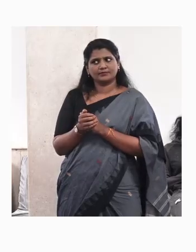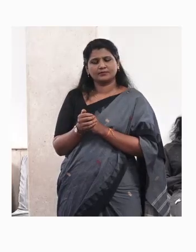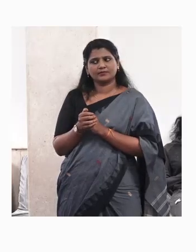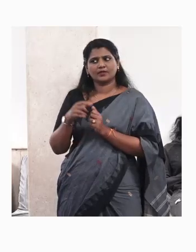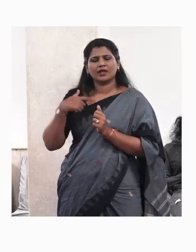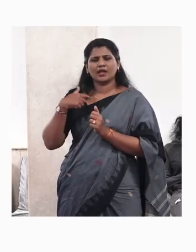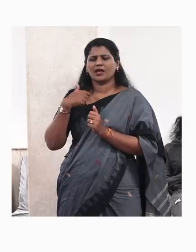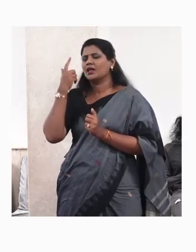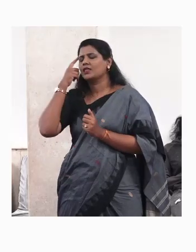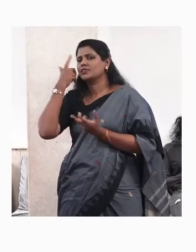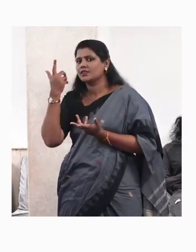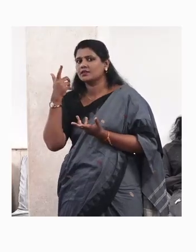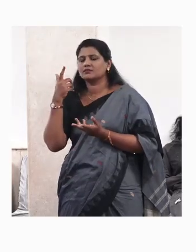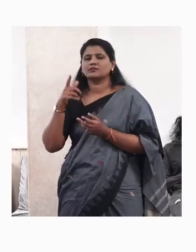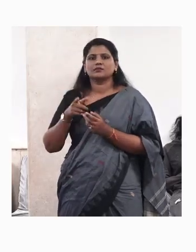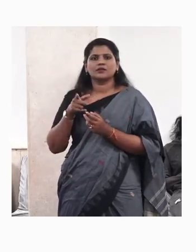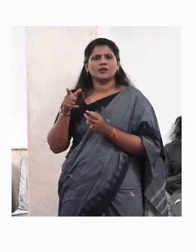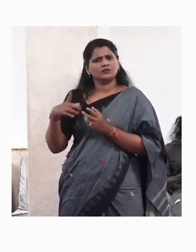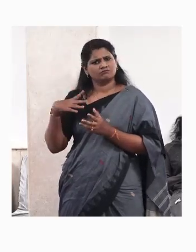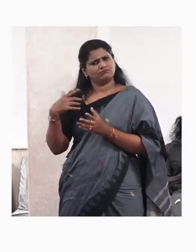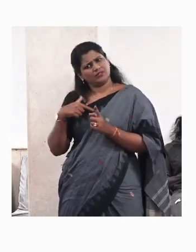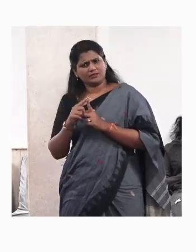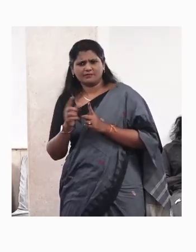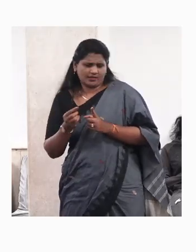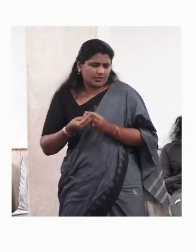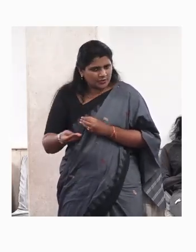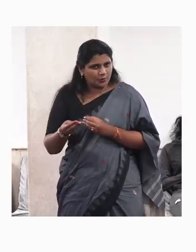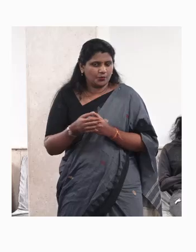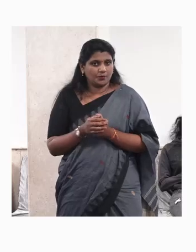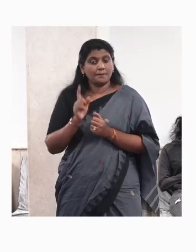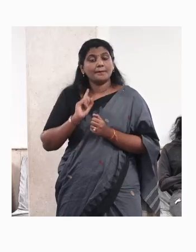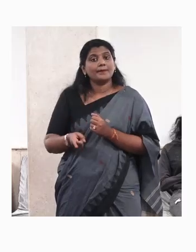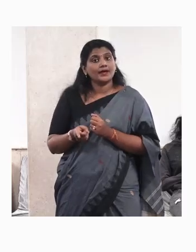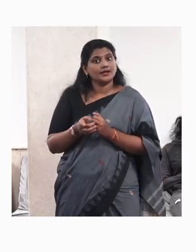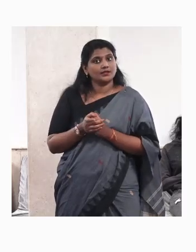I think it was, we would do that anyway, but